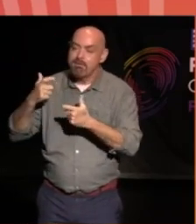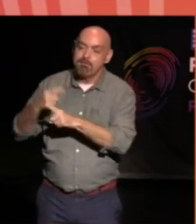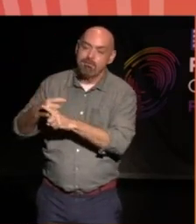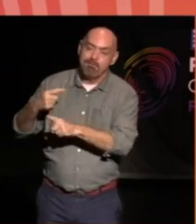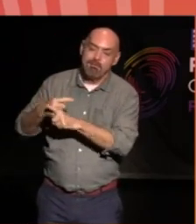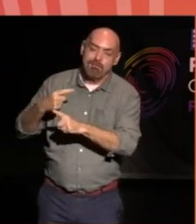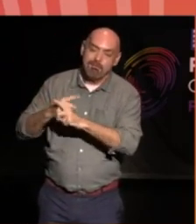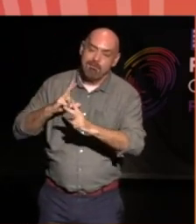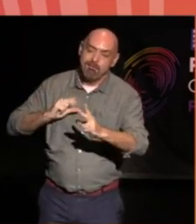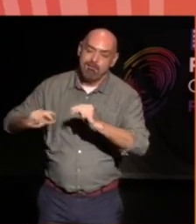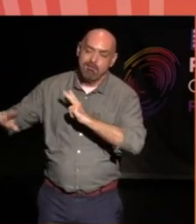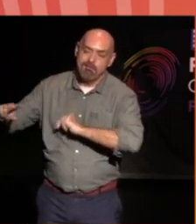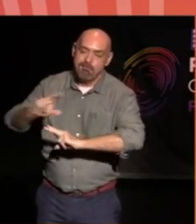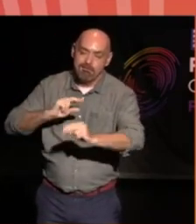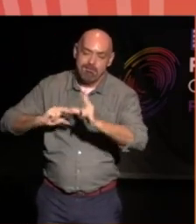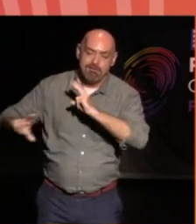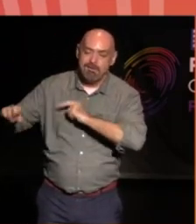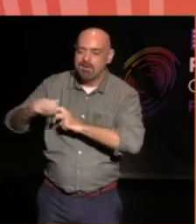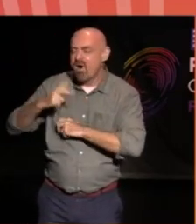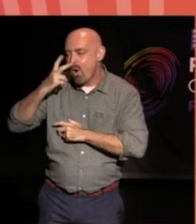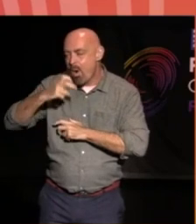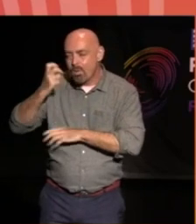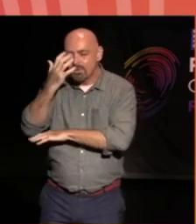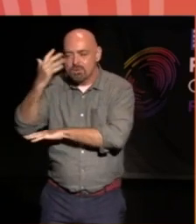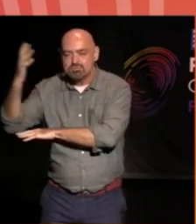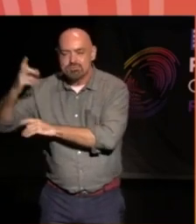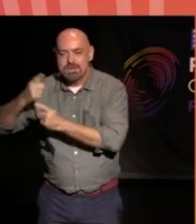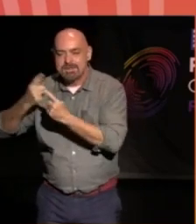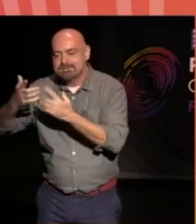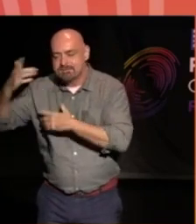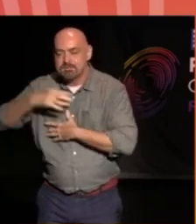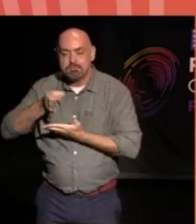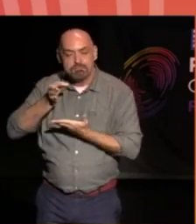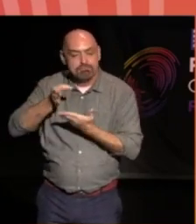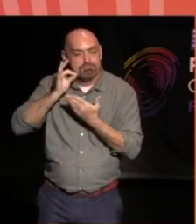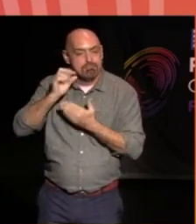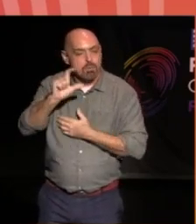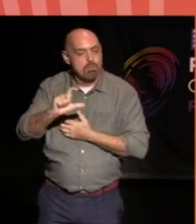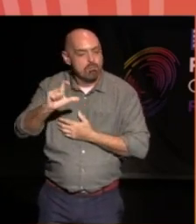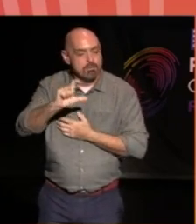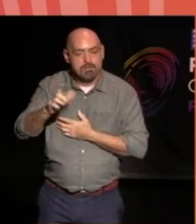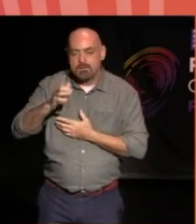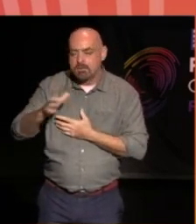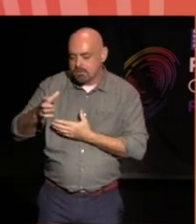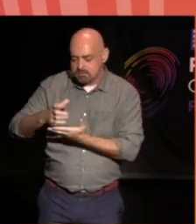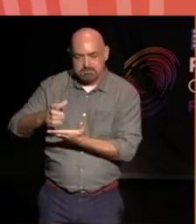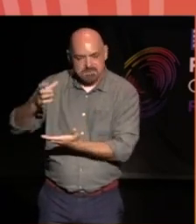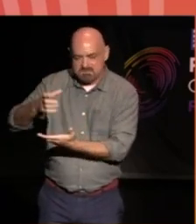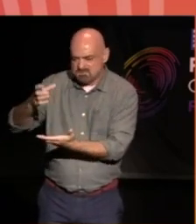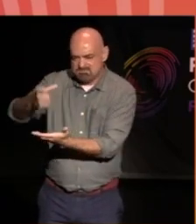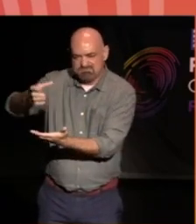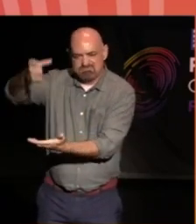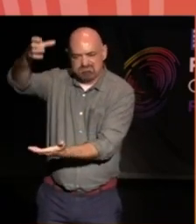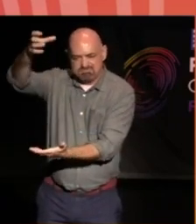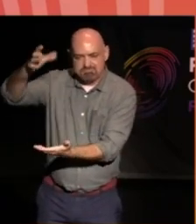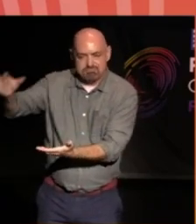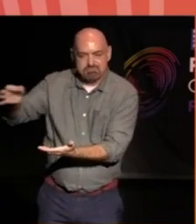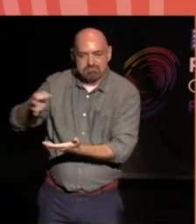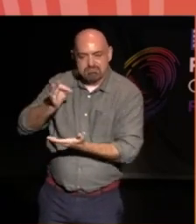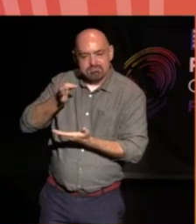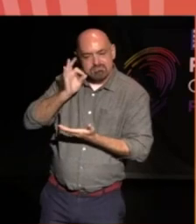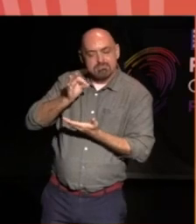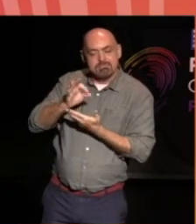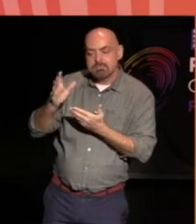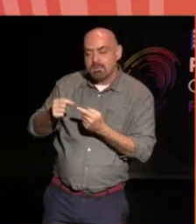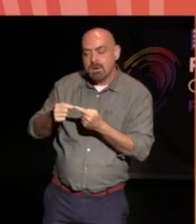talking over old country matters, sipping coffee from stackable cups. And on the